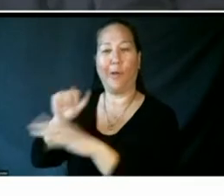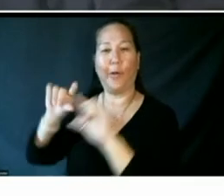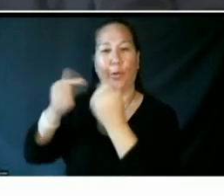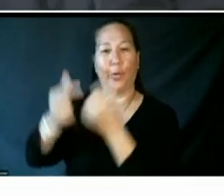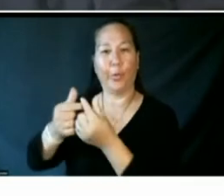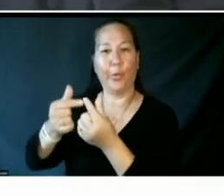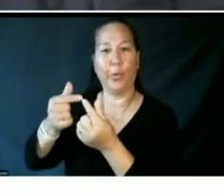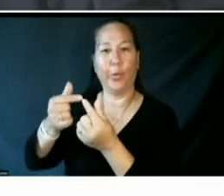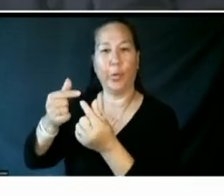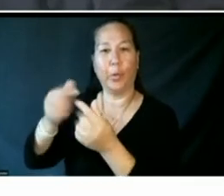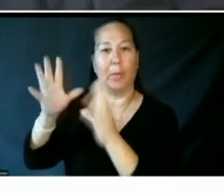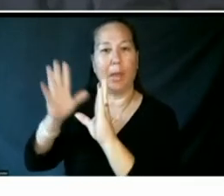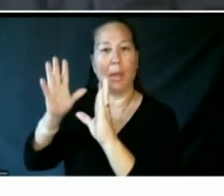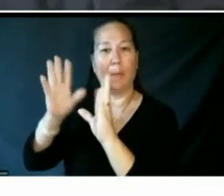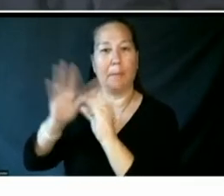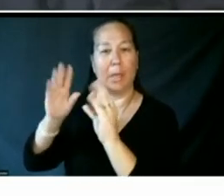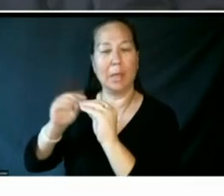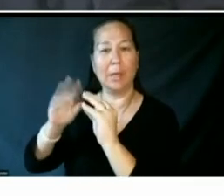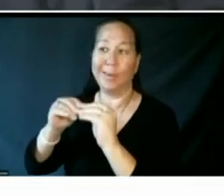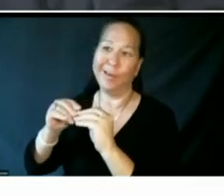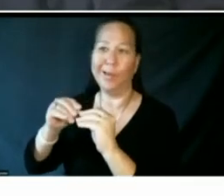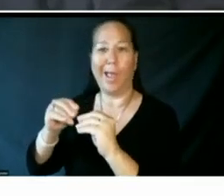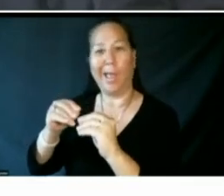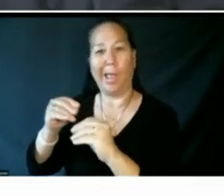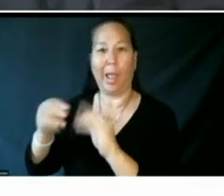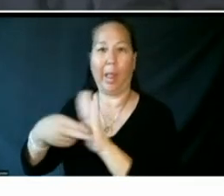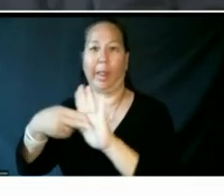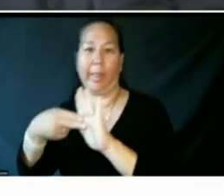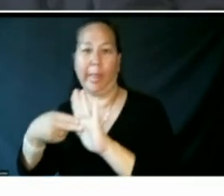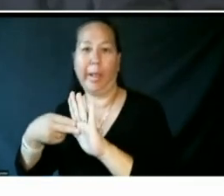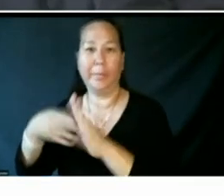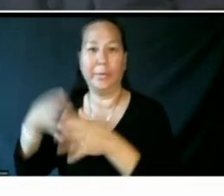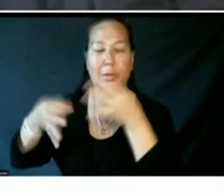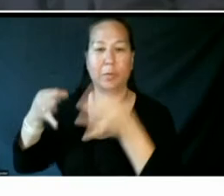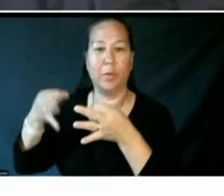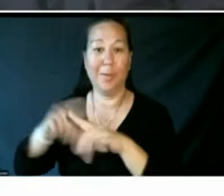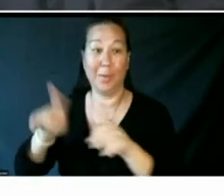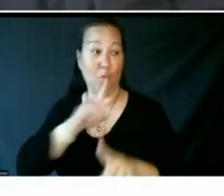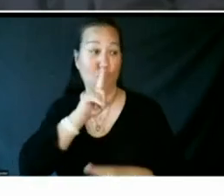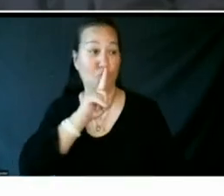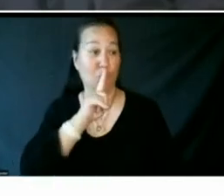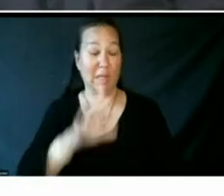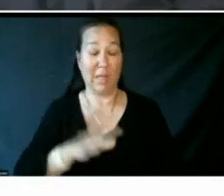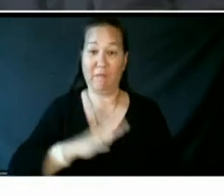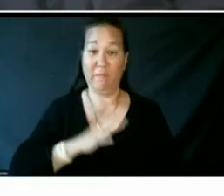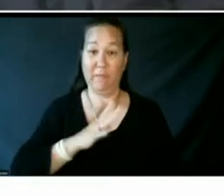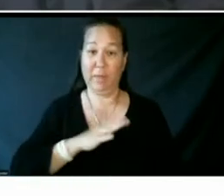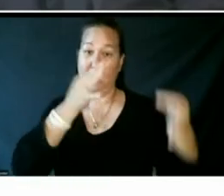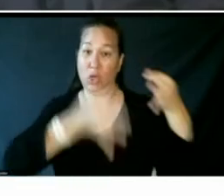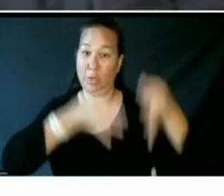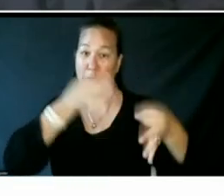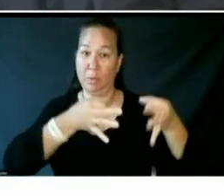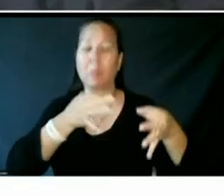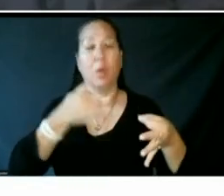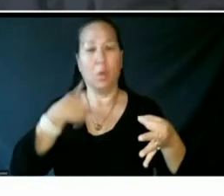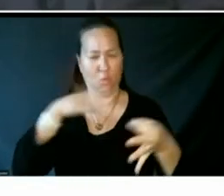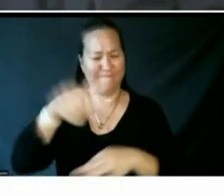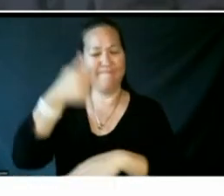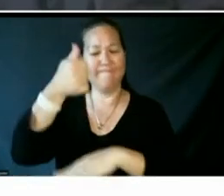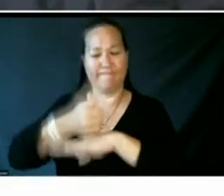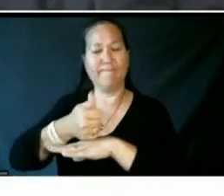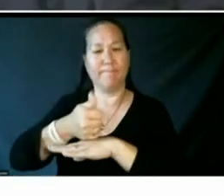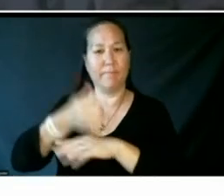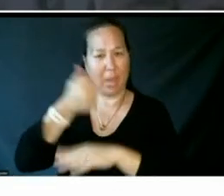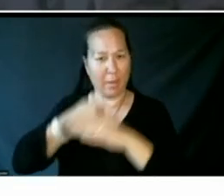but when they ask me to have an official hearing, we establish it by protocols,